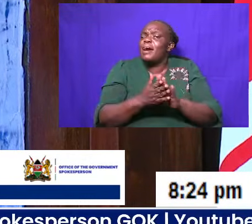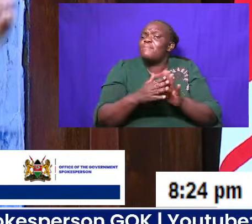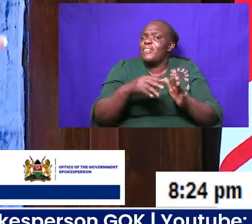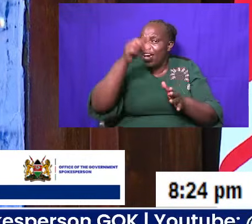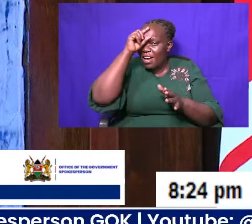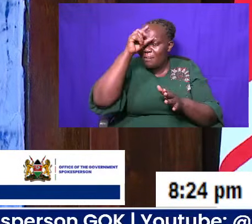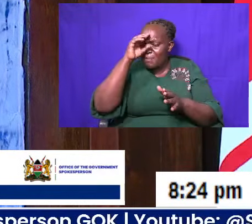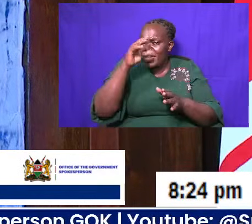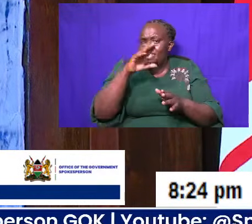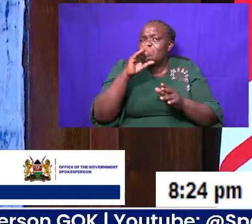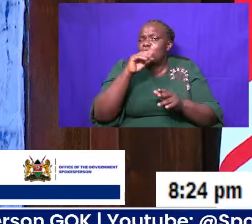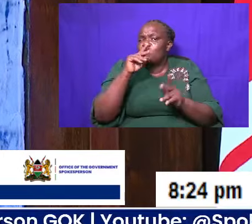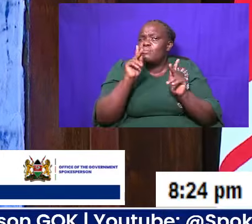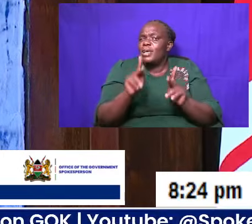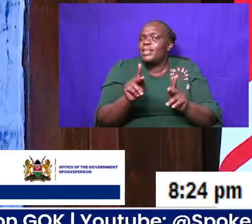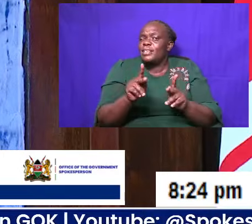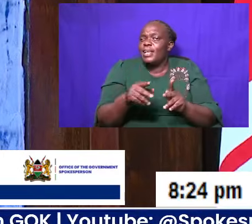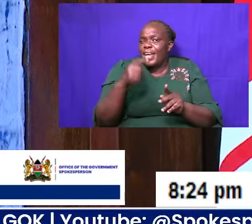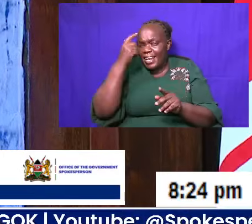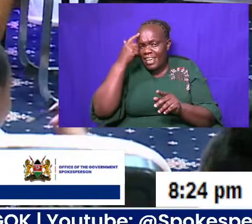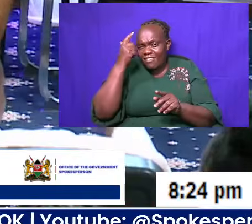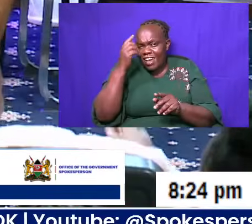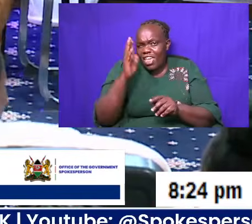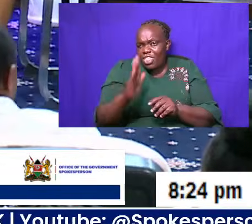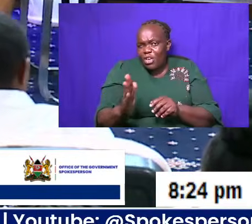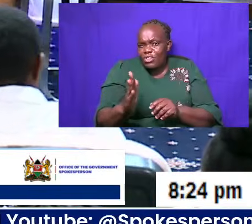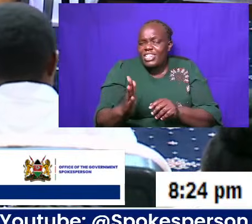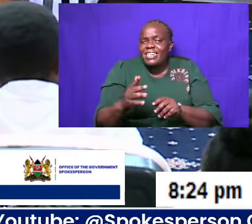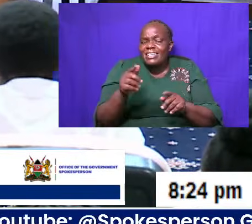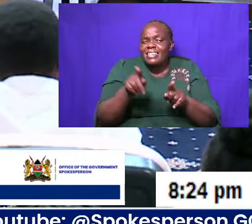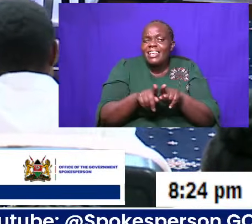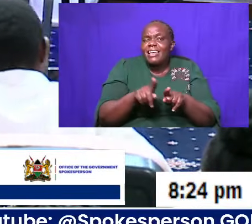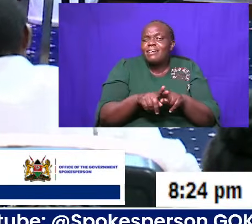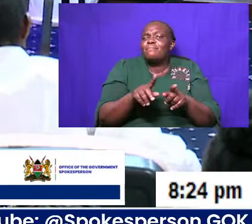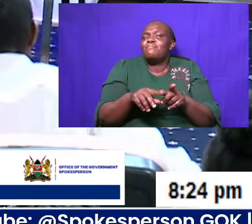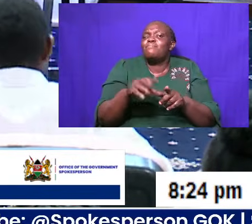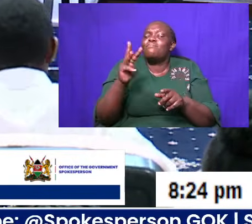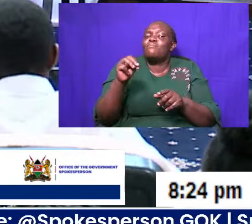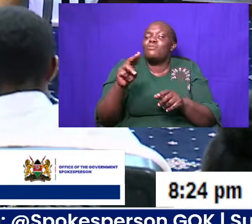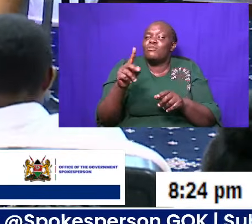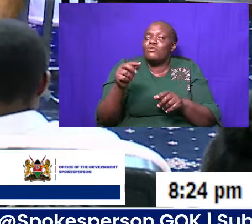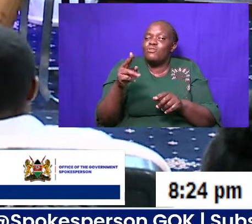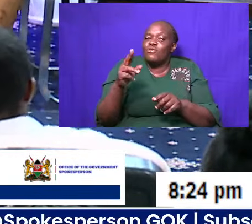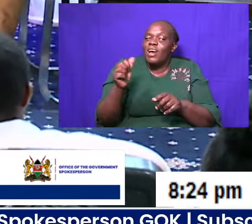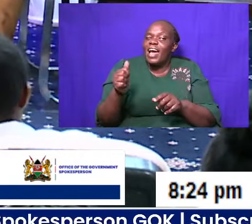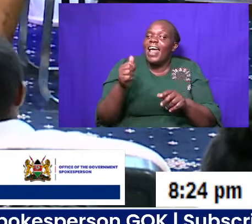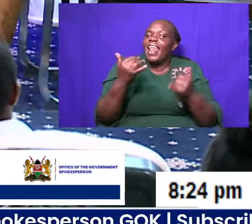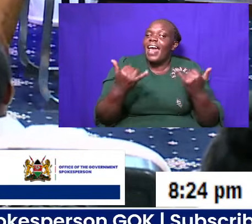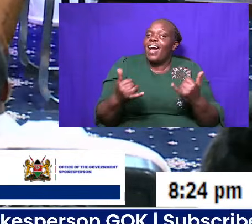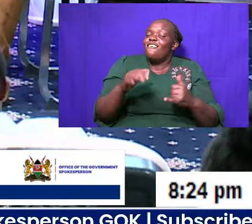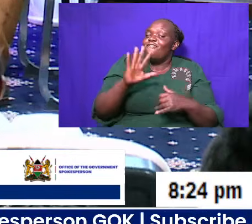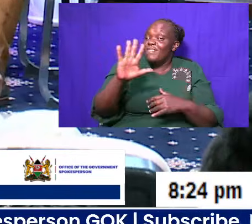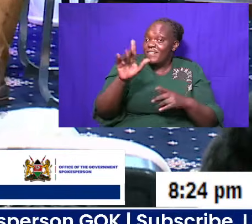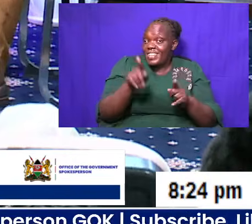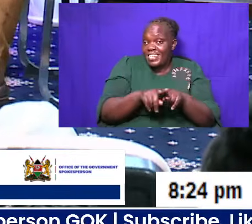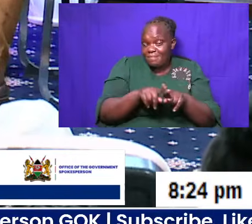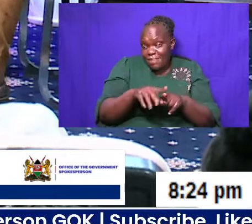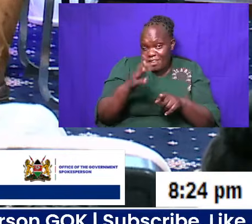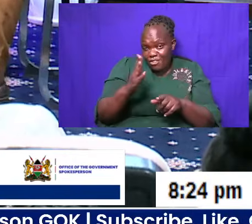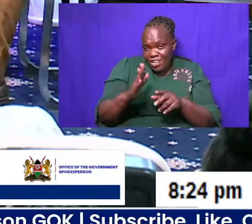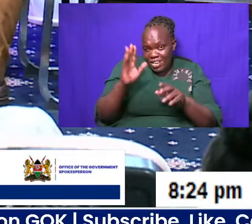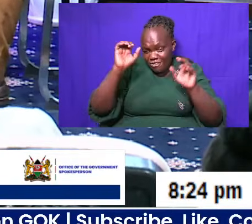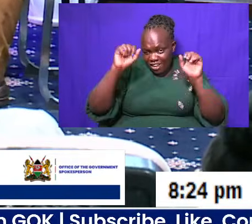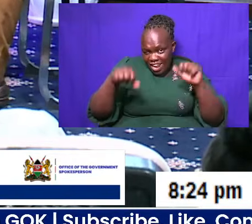Maybe not, but you never thought. No, I never thought. I just know of my predecessor, Alfred Mutua, and now I'm the fifth. Yeah, but you never thought that you can't.